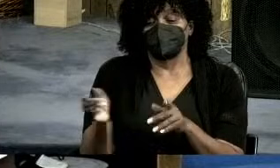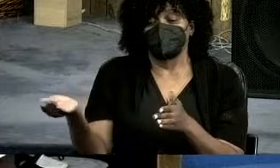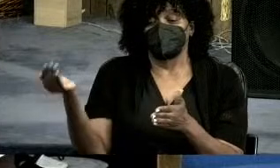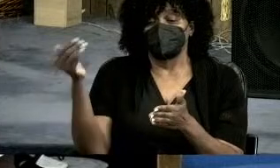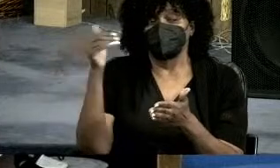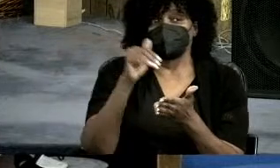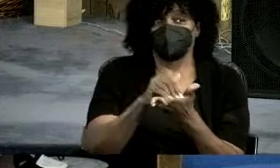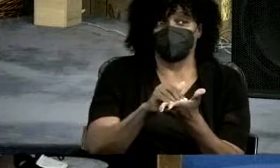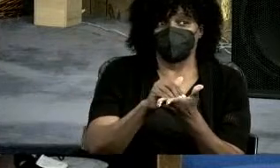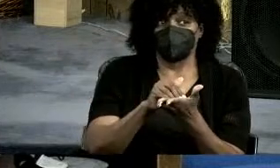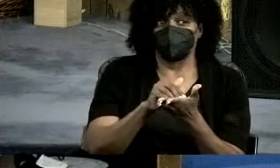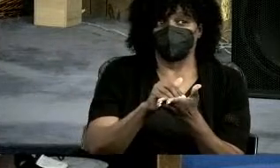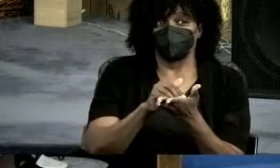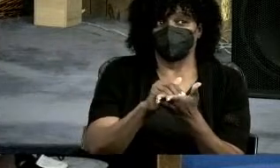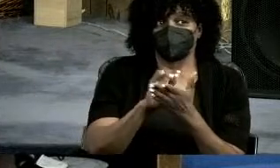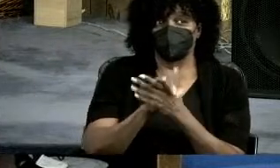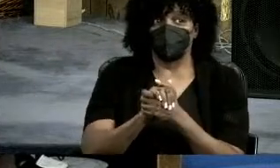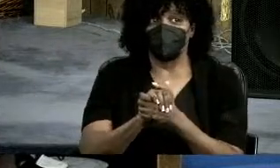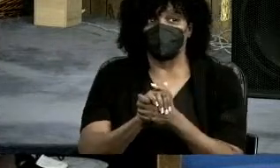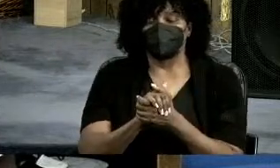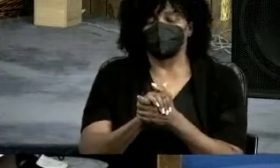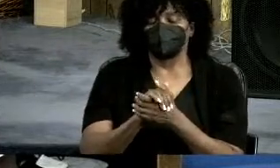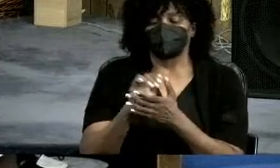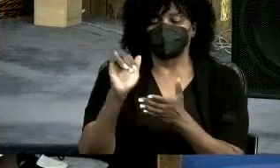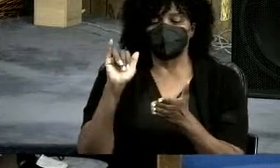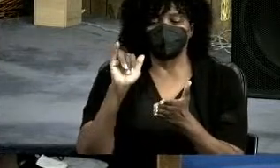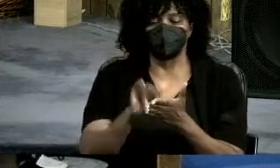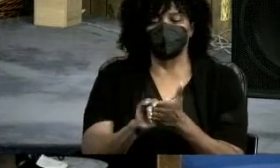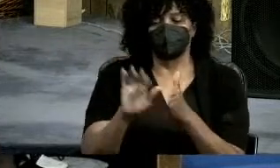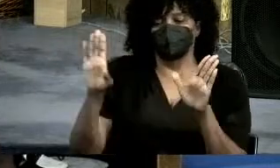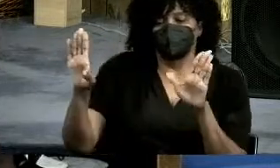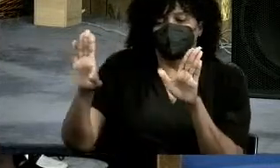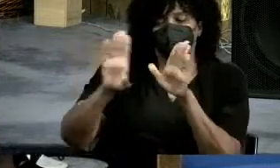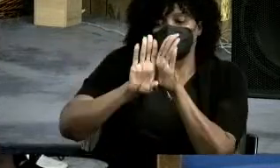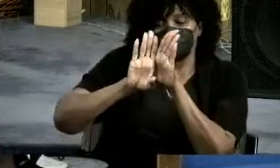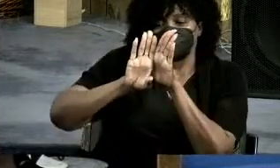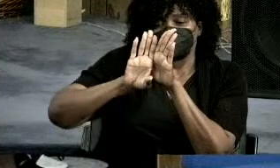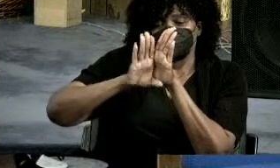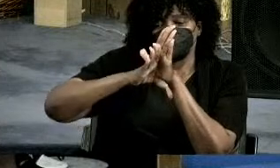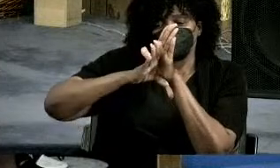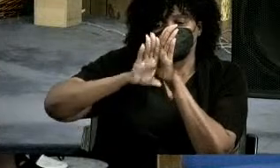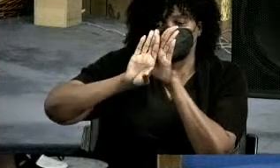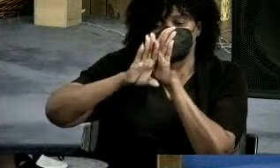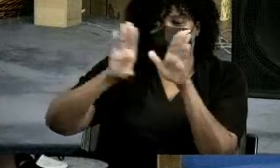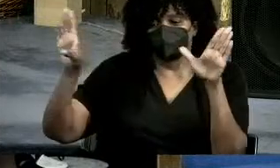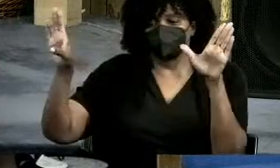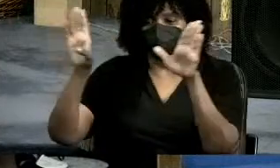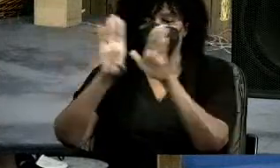devil has to come another way, but that door has been closed.